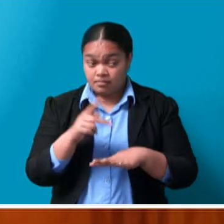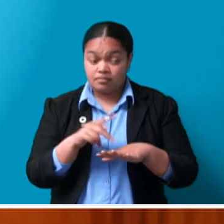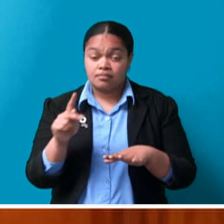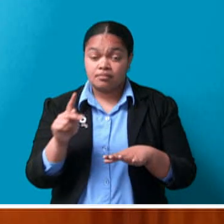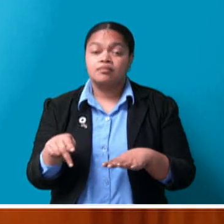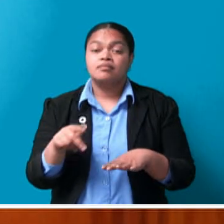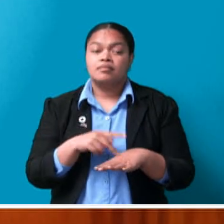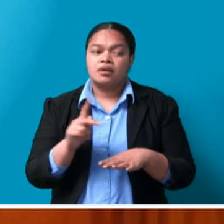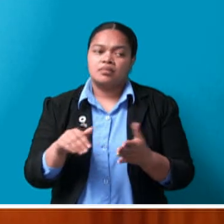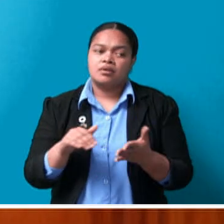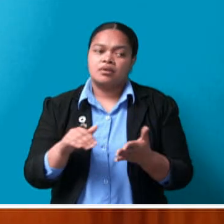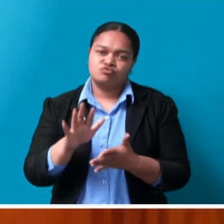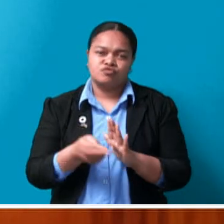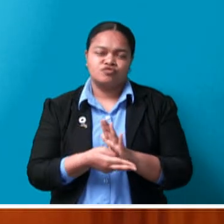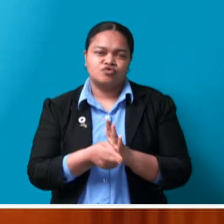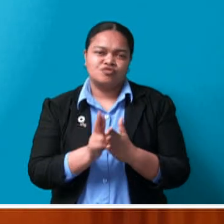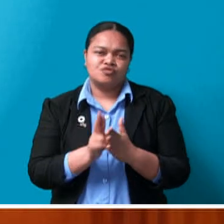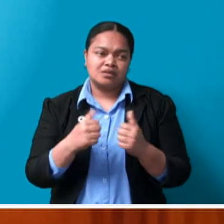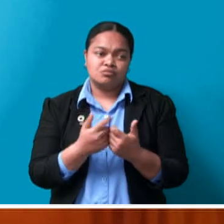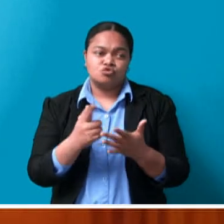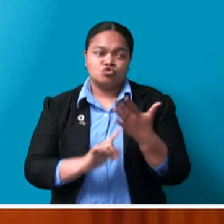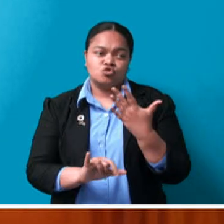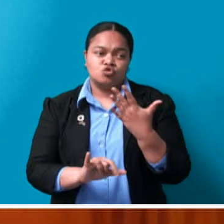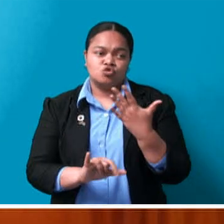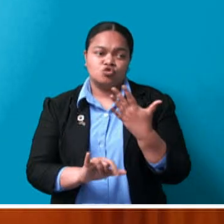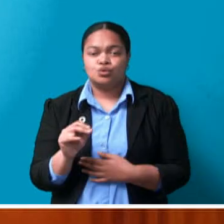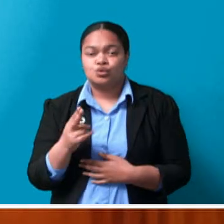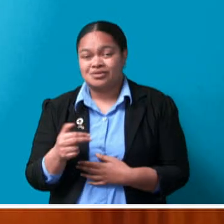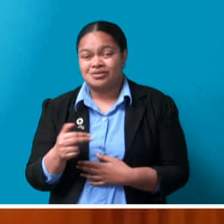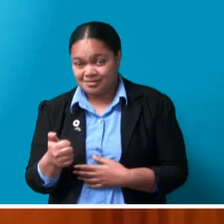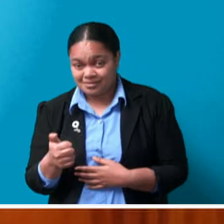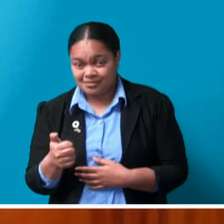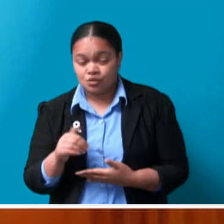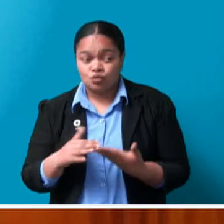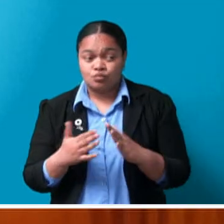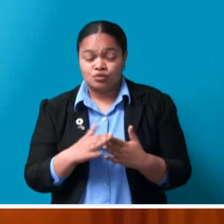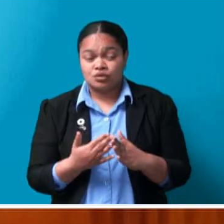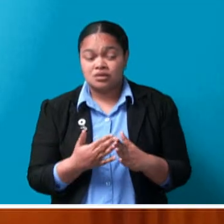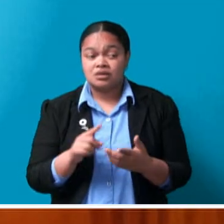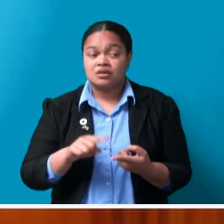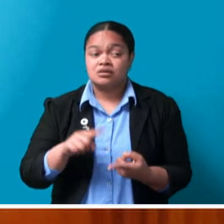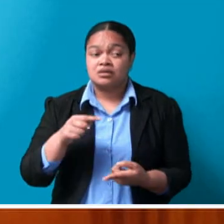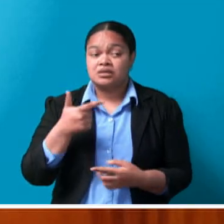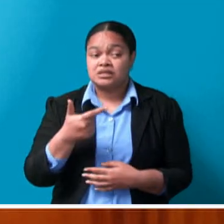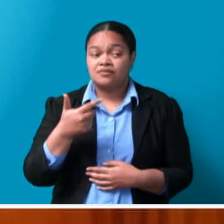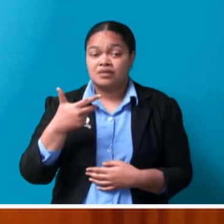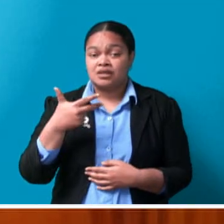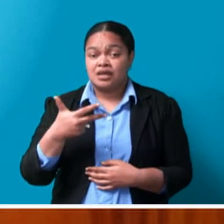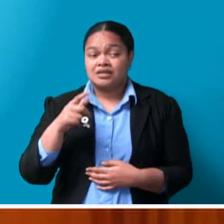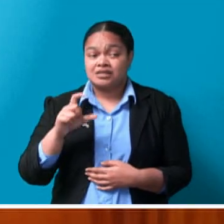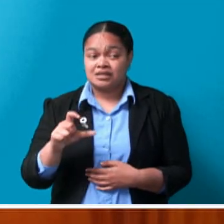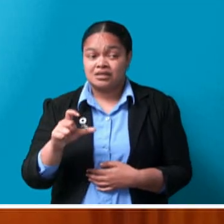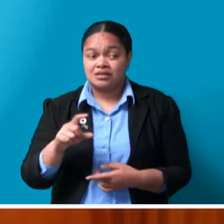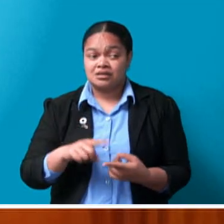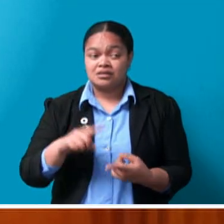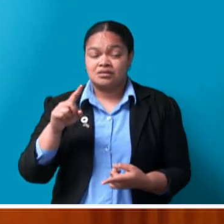approved the revised agreement in July of 2026. So the community levy has increased from 78 cents to